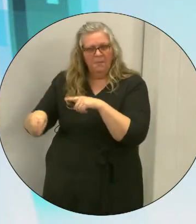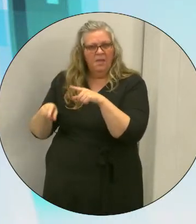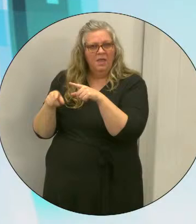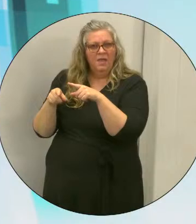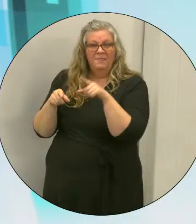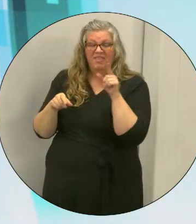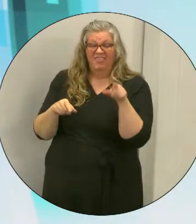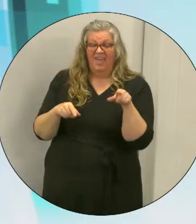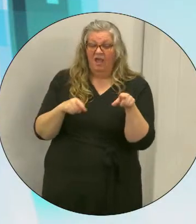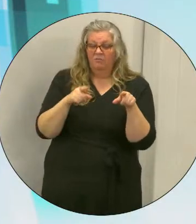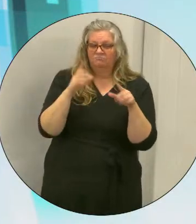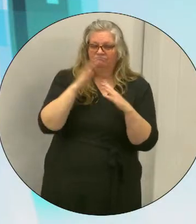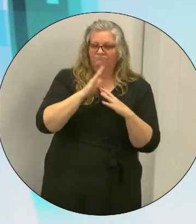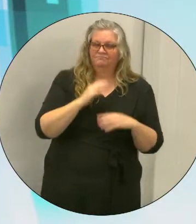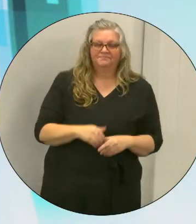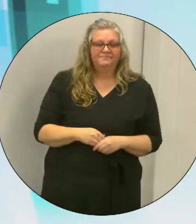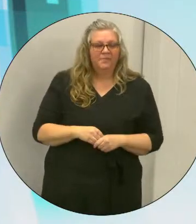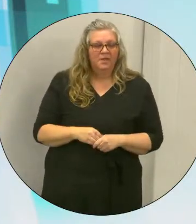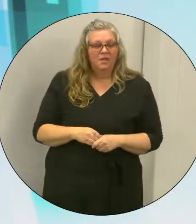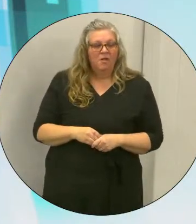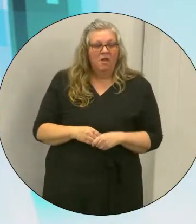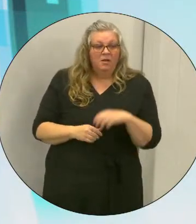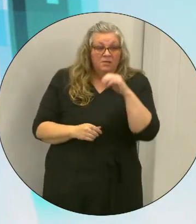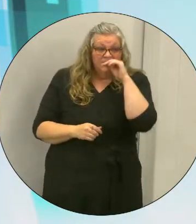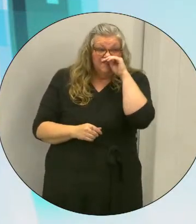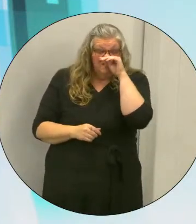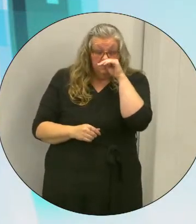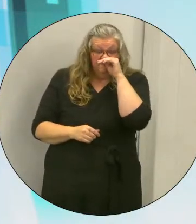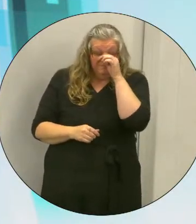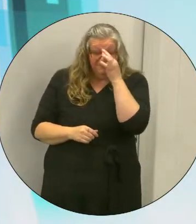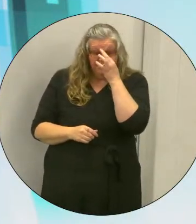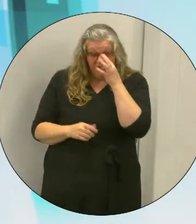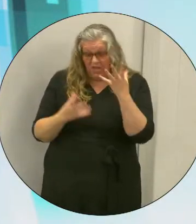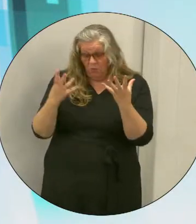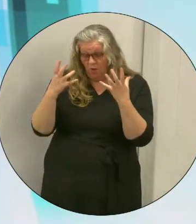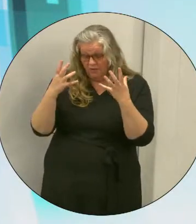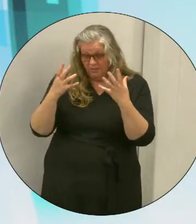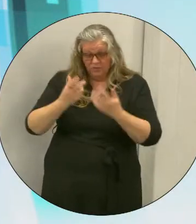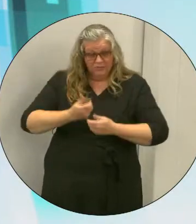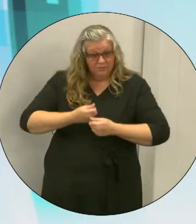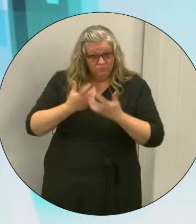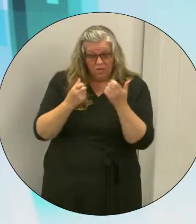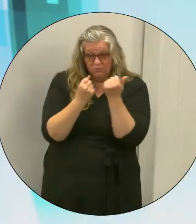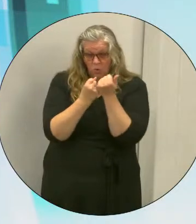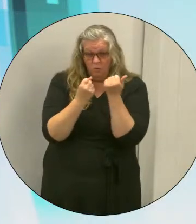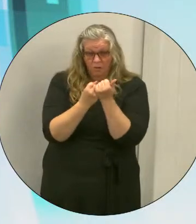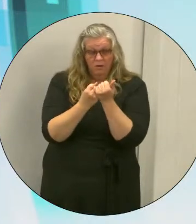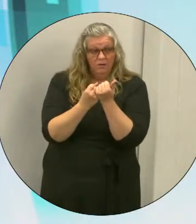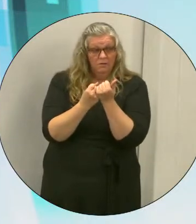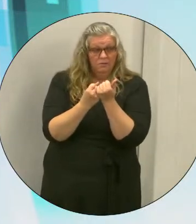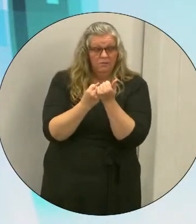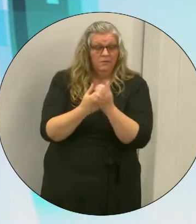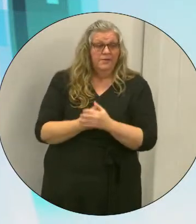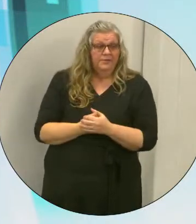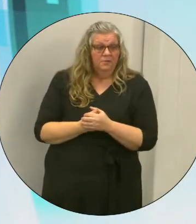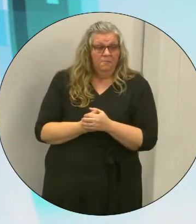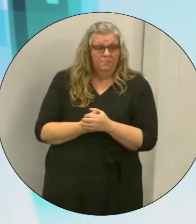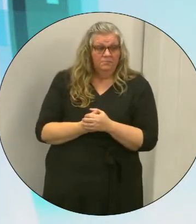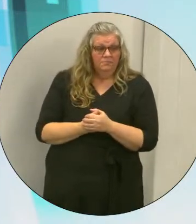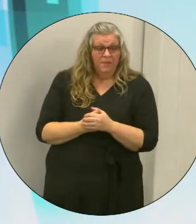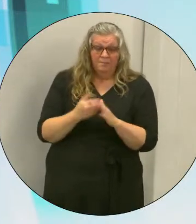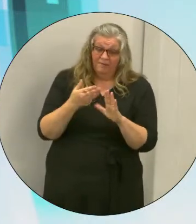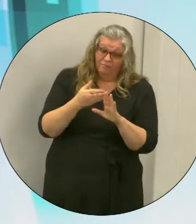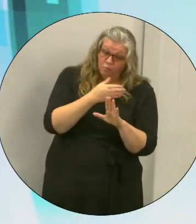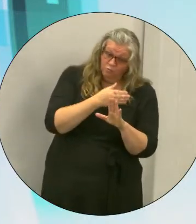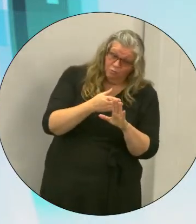they have been one of the best. And so with that, I wanted to just express my support. But first, before I do that, I do want to note